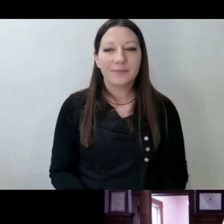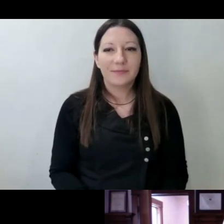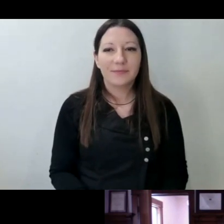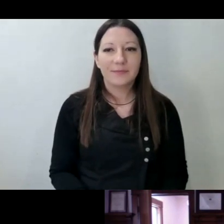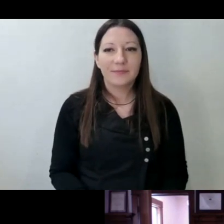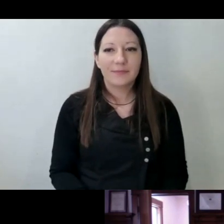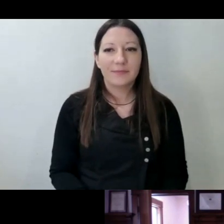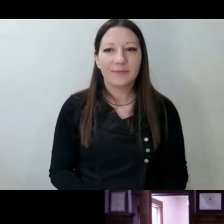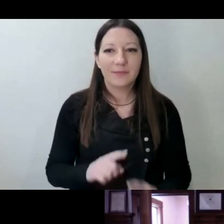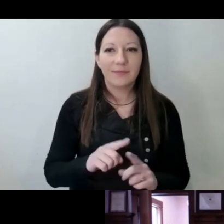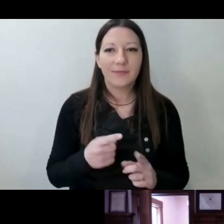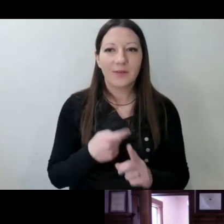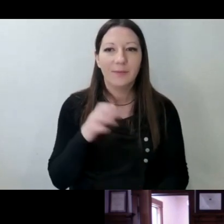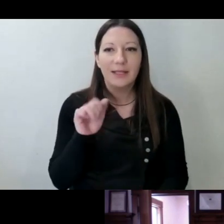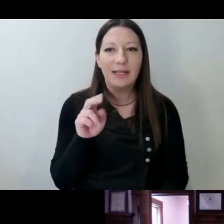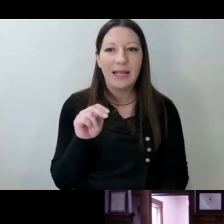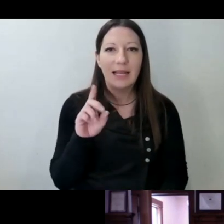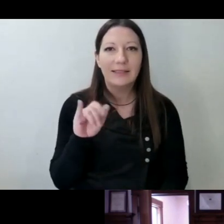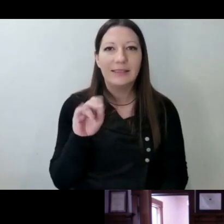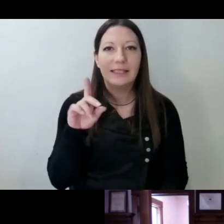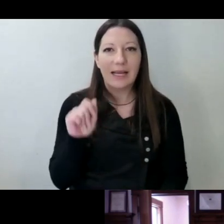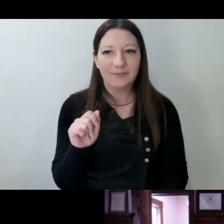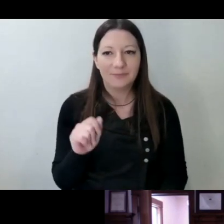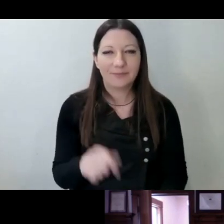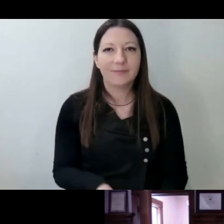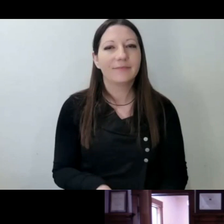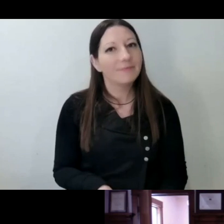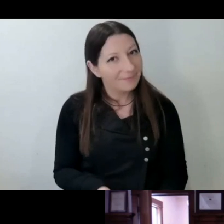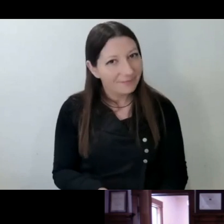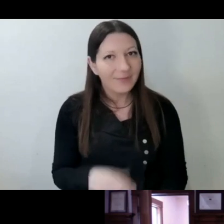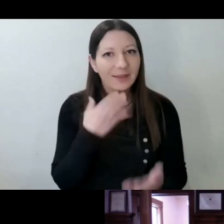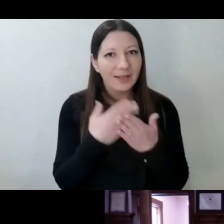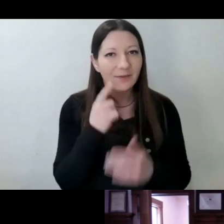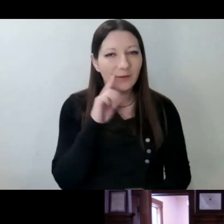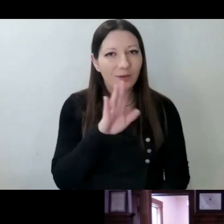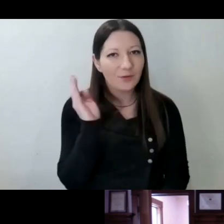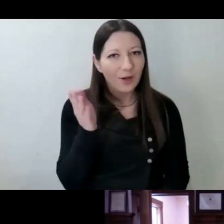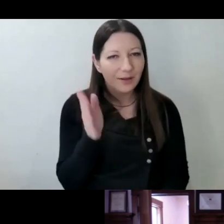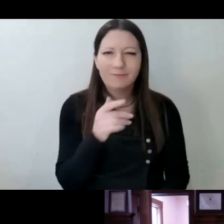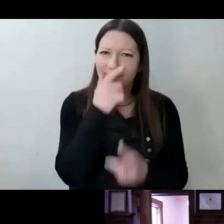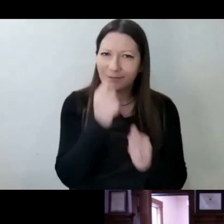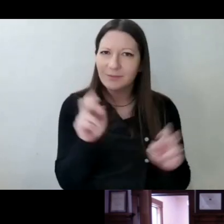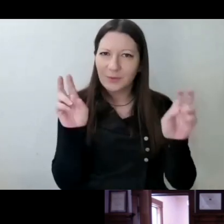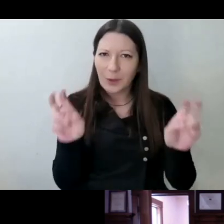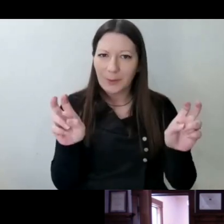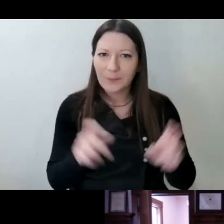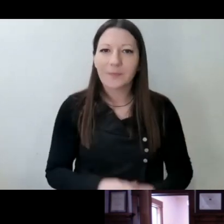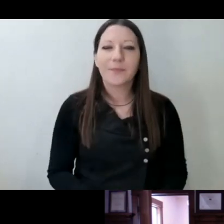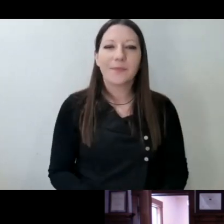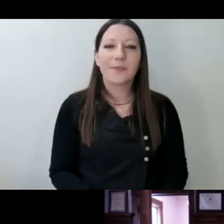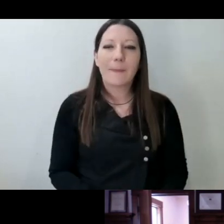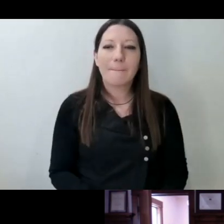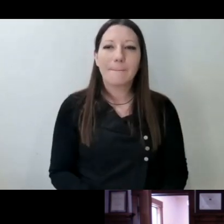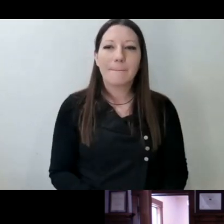Canada, Rifkent. So great talk, Amy, and such an interesting topic.